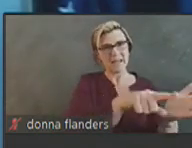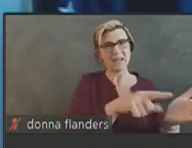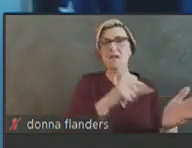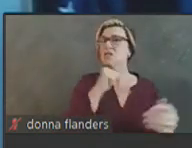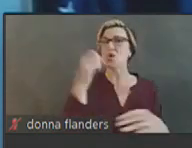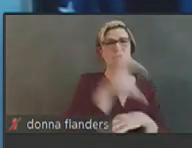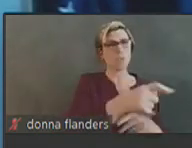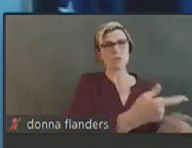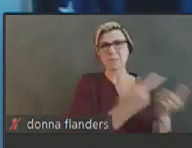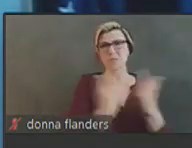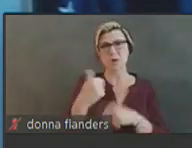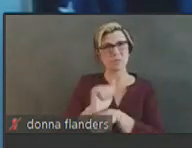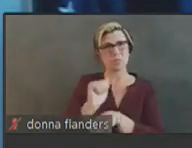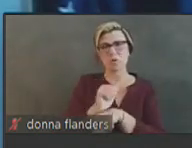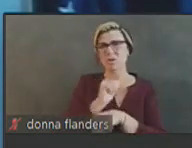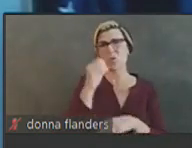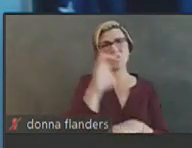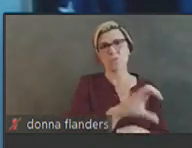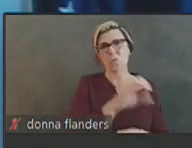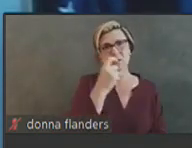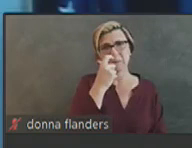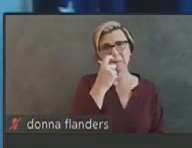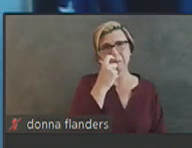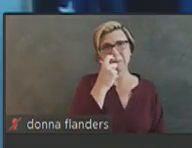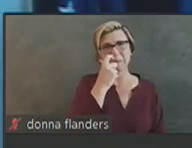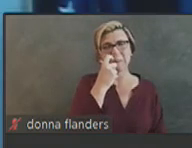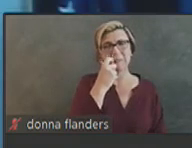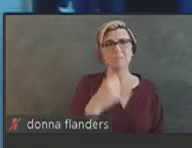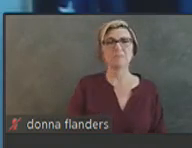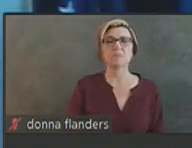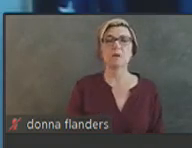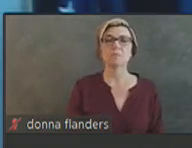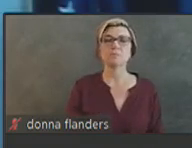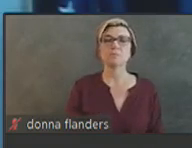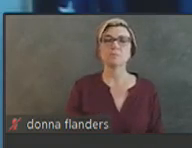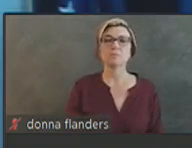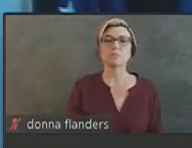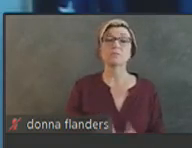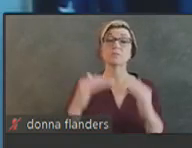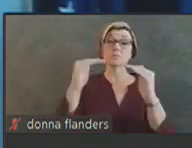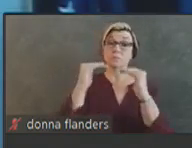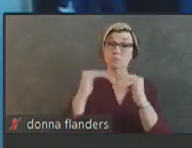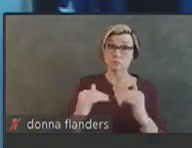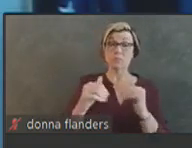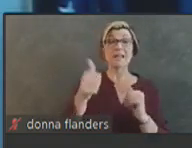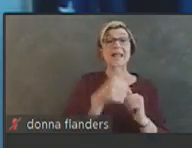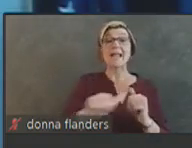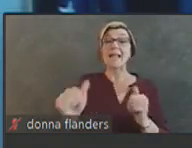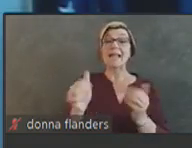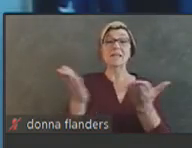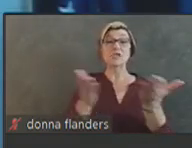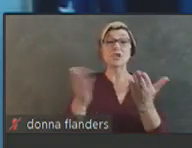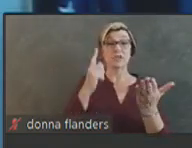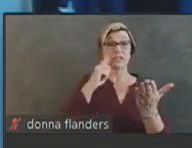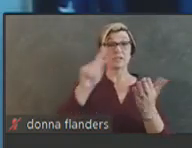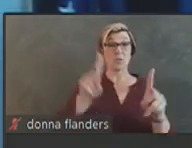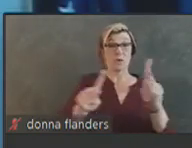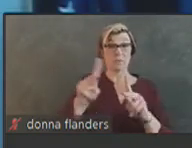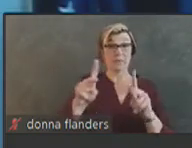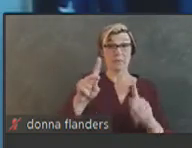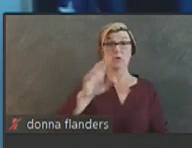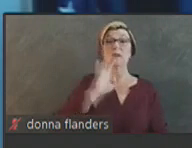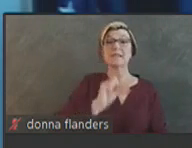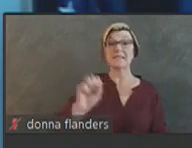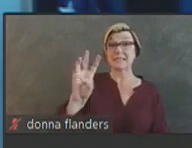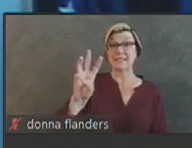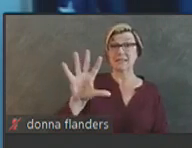For businesses that serve DeKalb residents who are age 65 or older or reside in a nursing